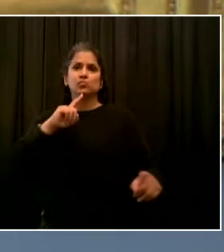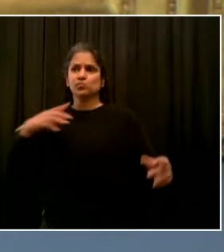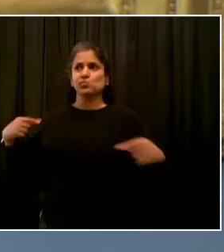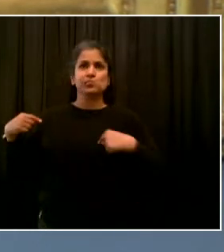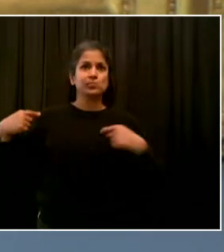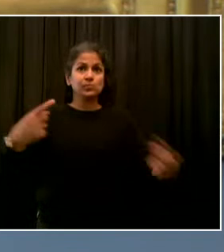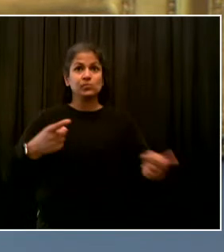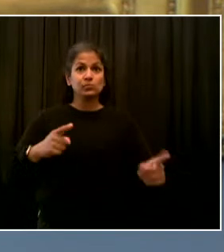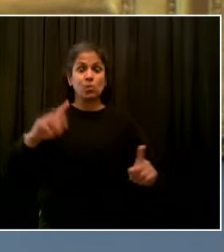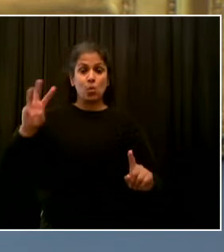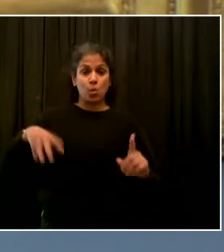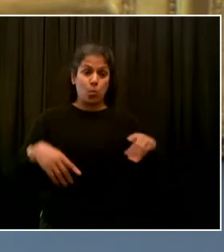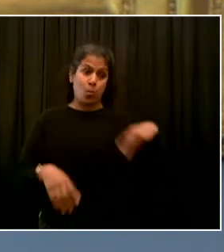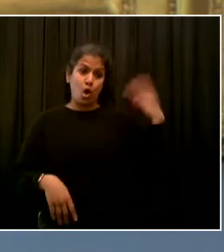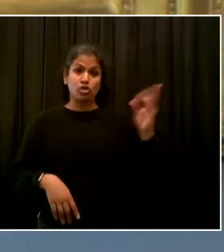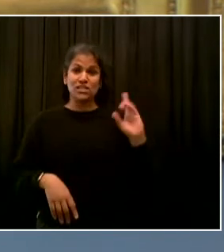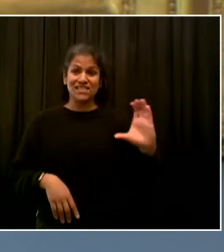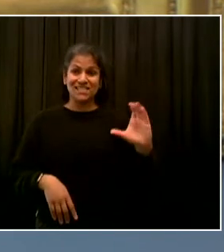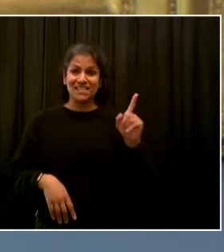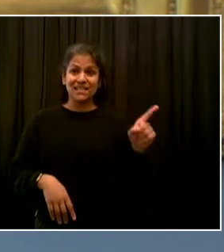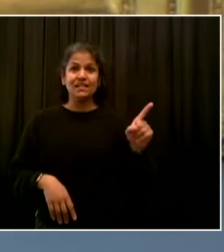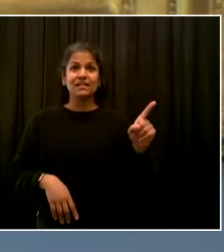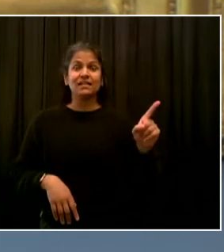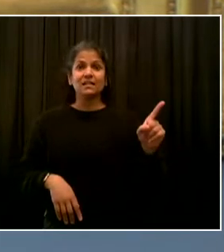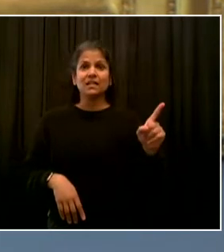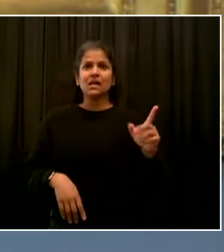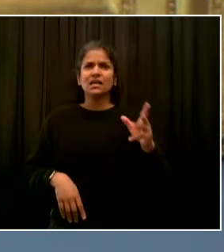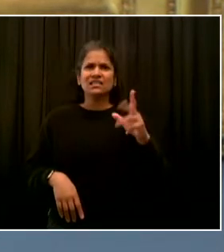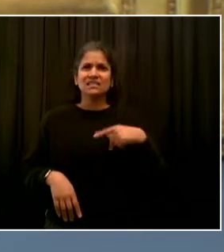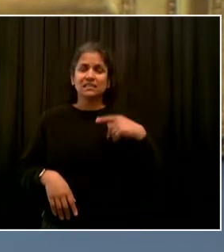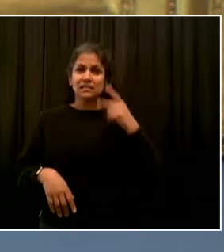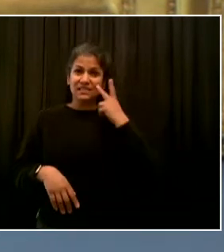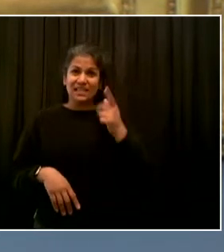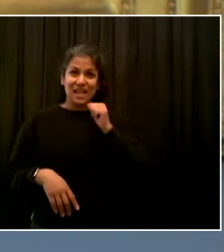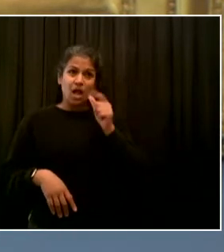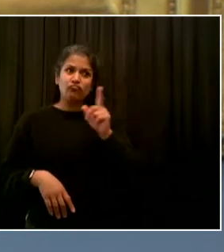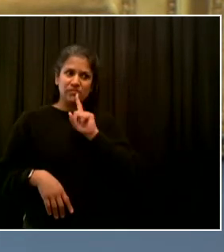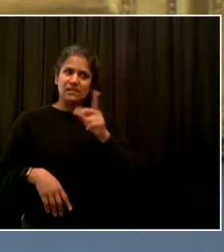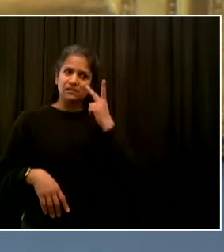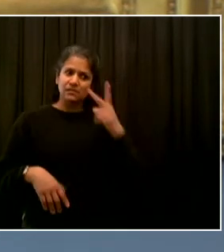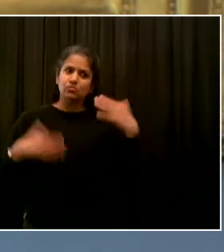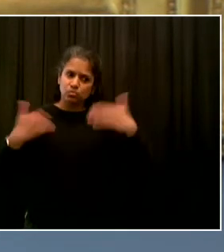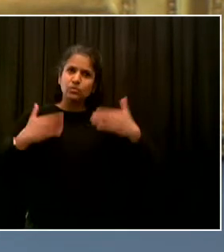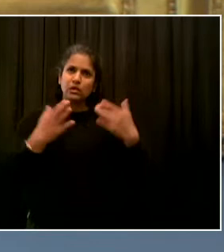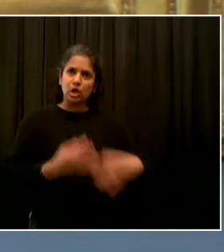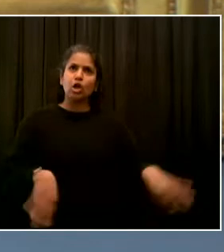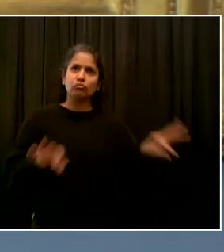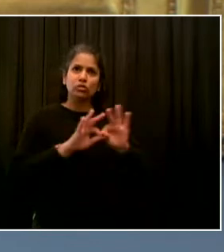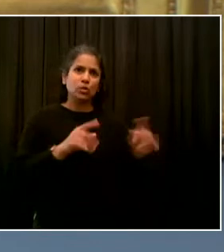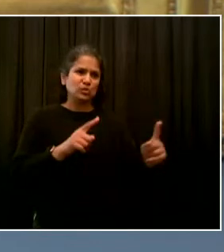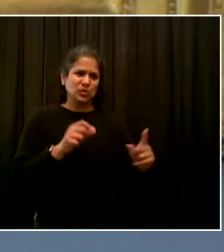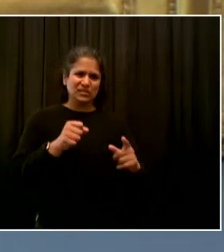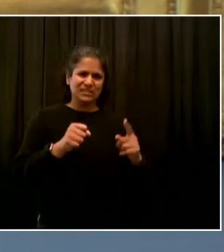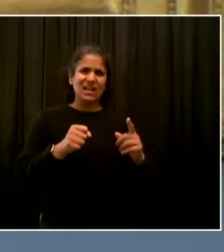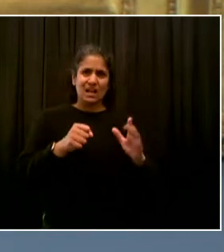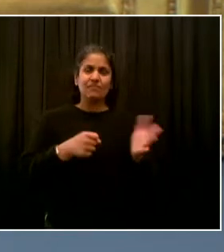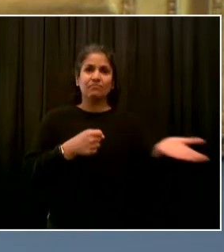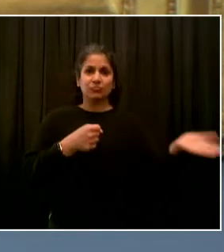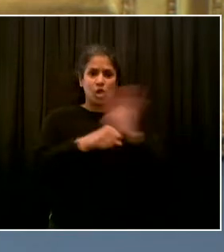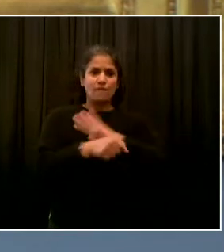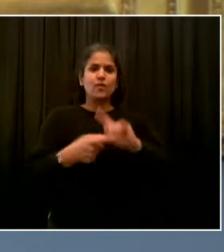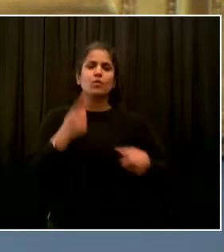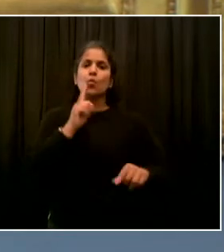D.C. Don't really see how important this is for our entire country because New York is